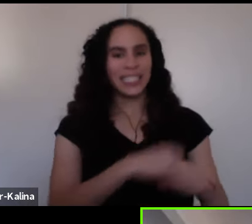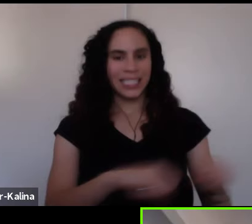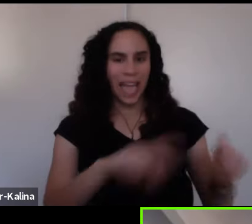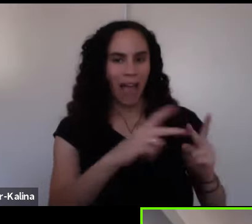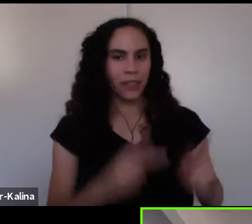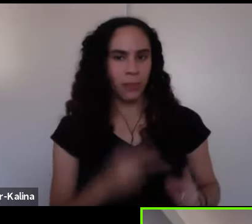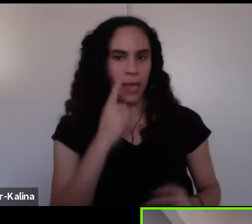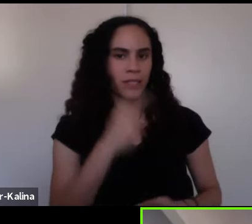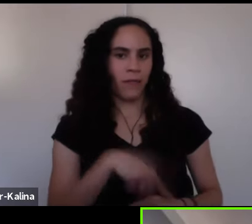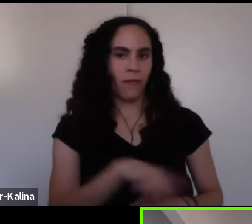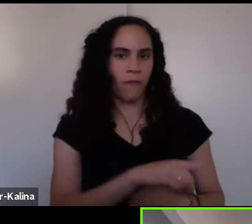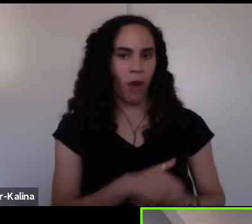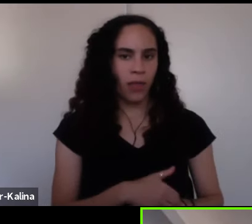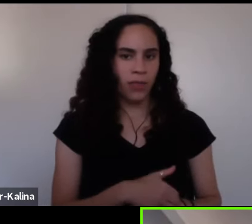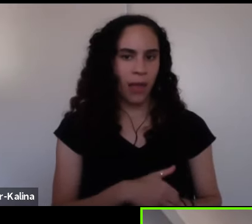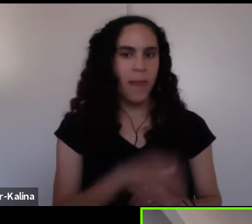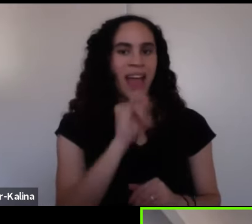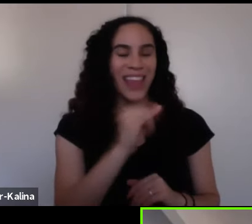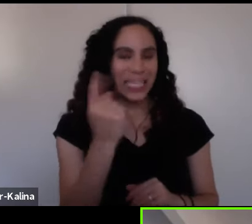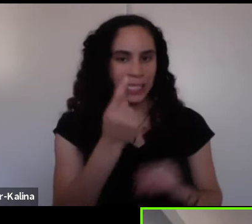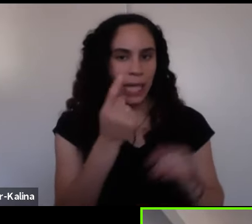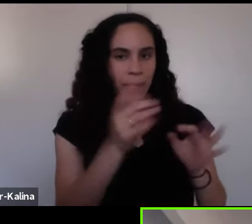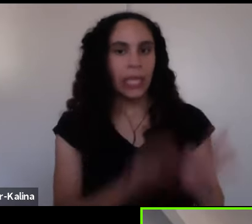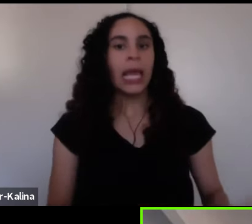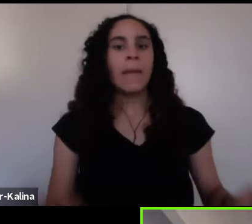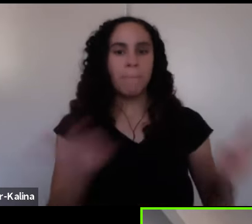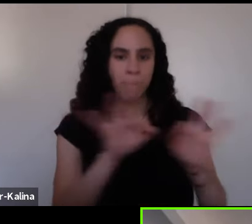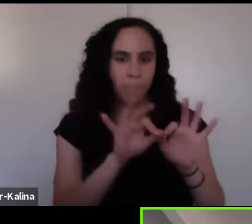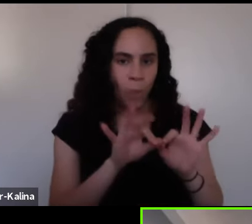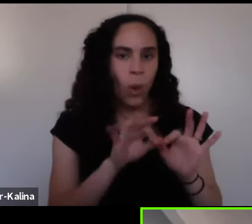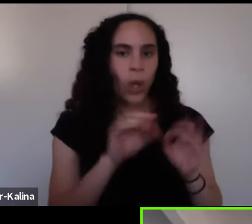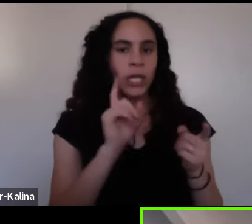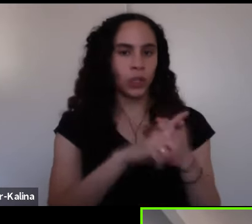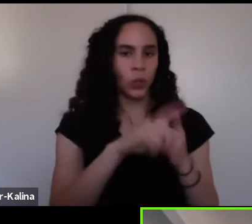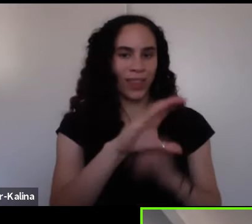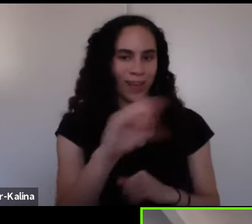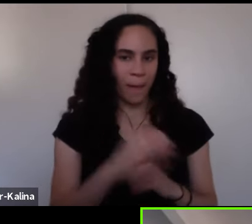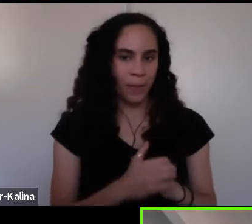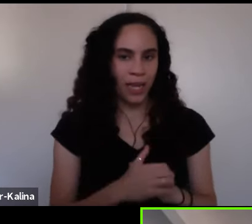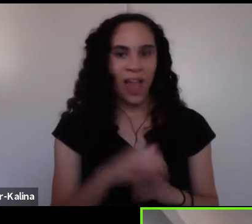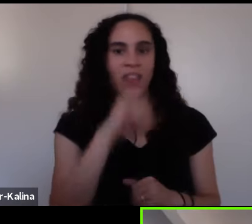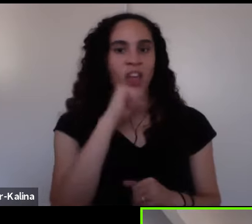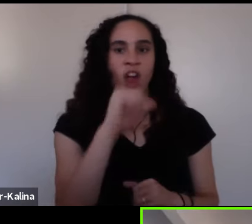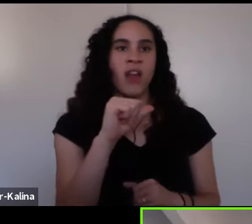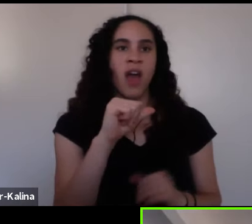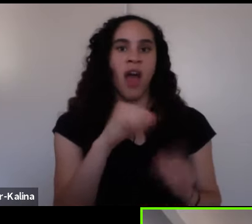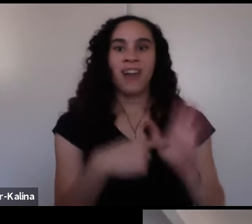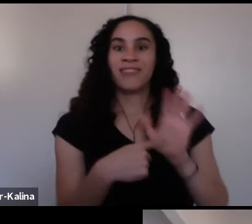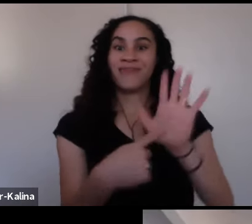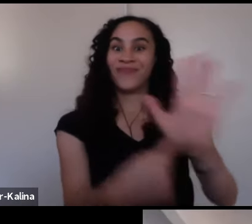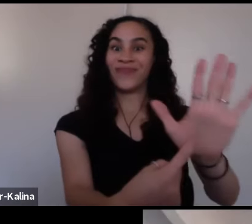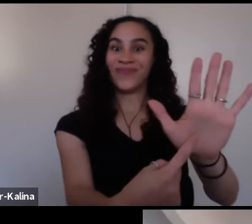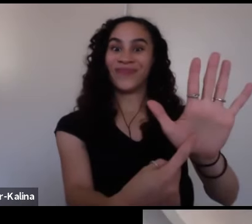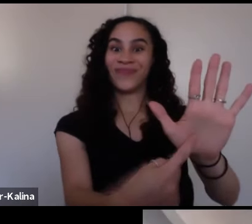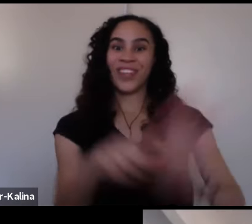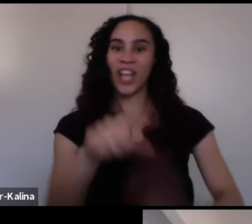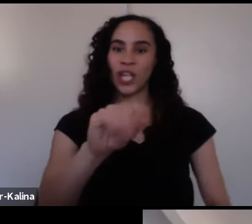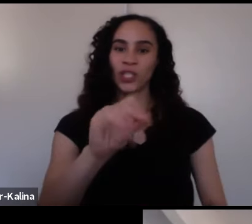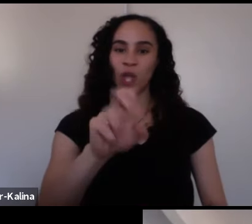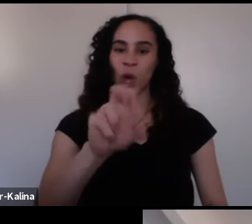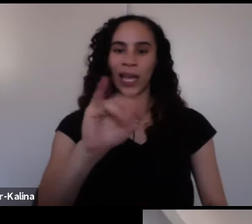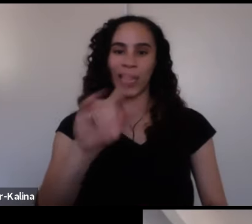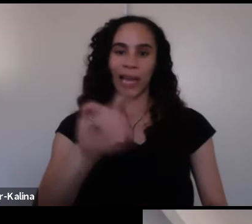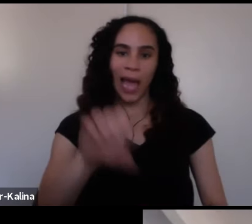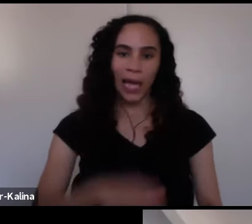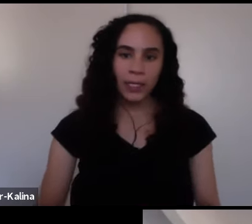them, that this is something that is important to the company, that they're not being tokenized. Awesome. Last